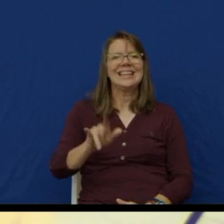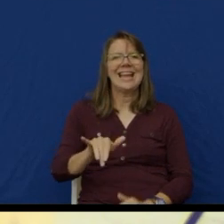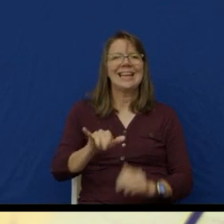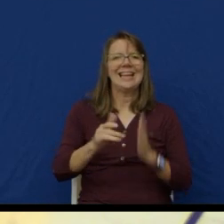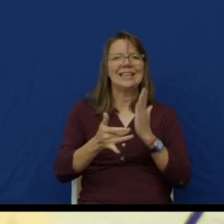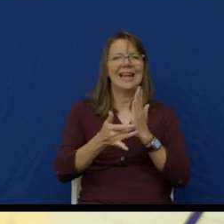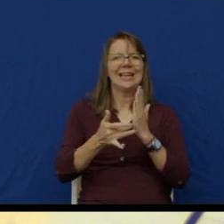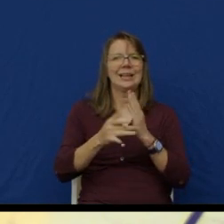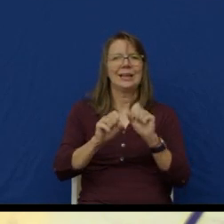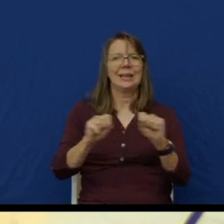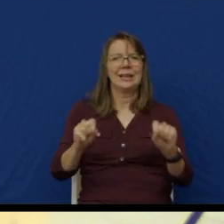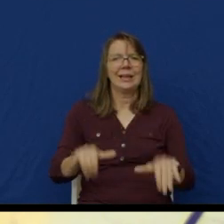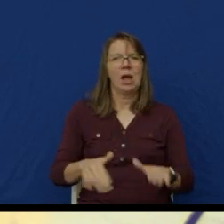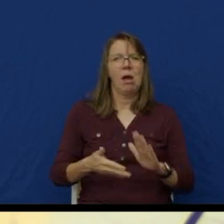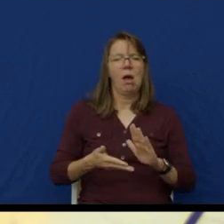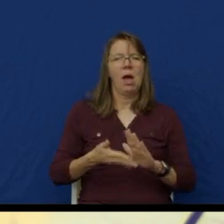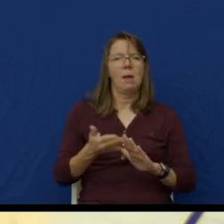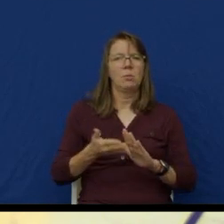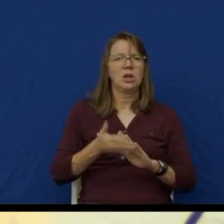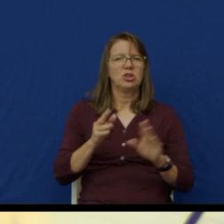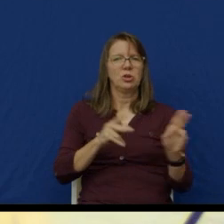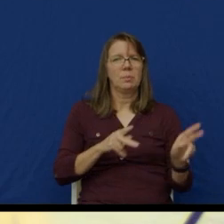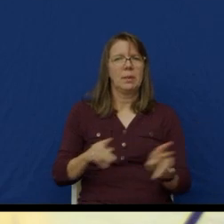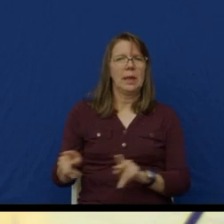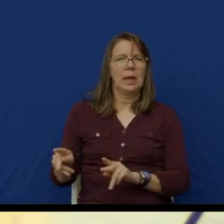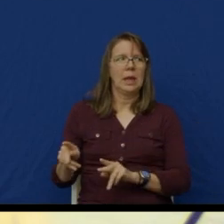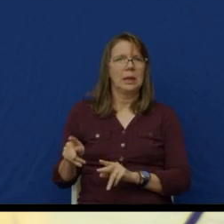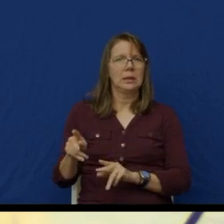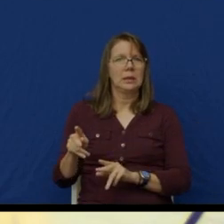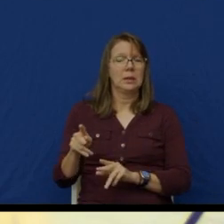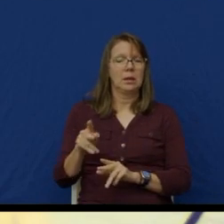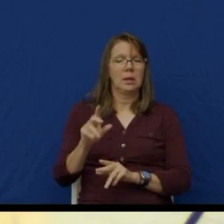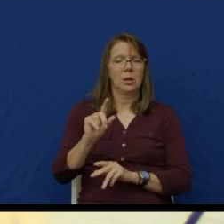Systems Operational Plan for School Year